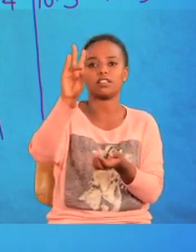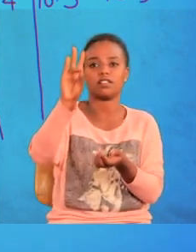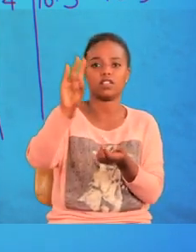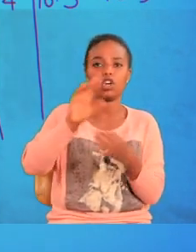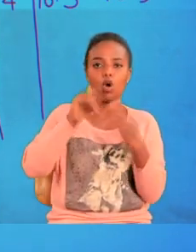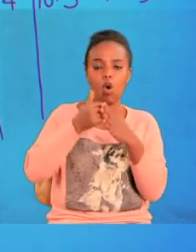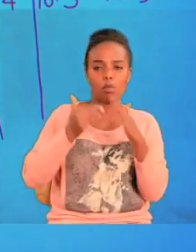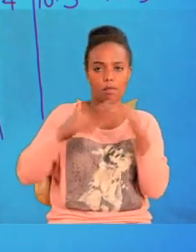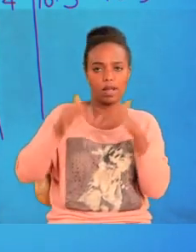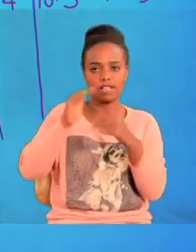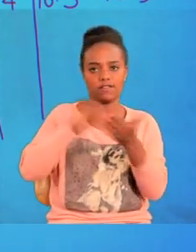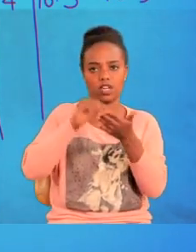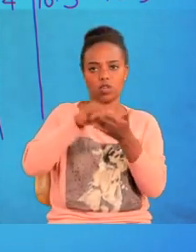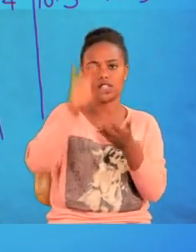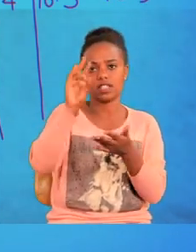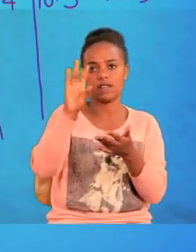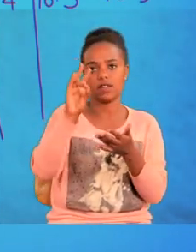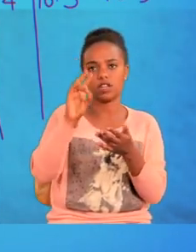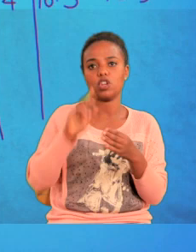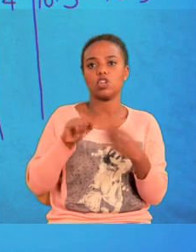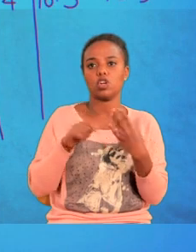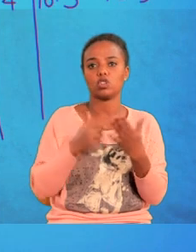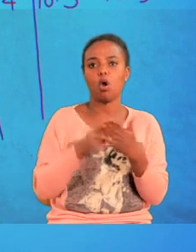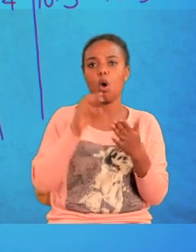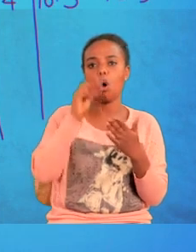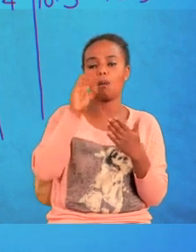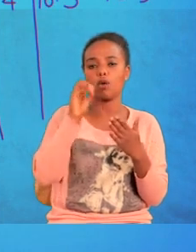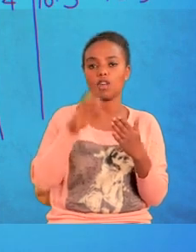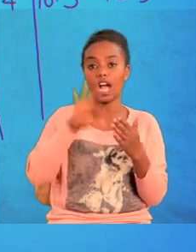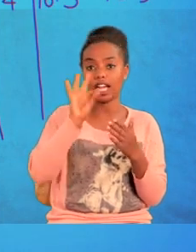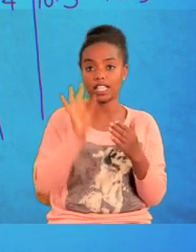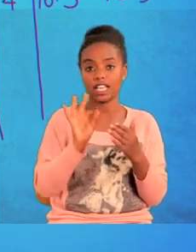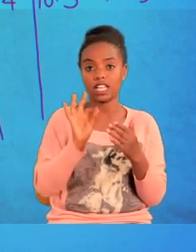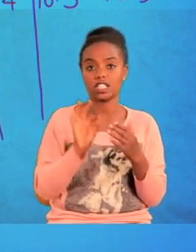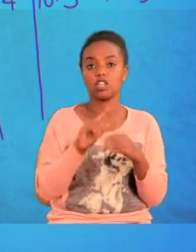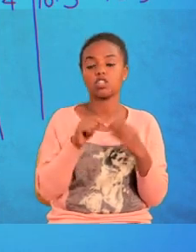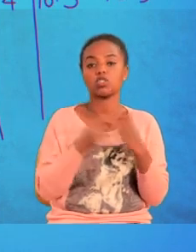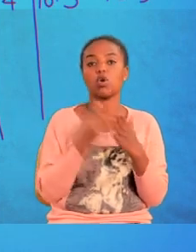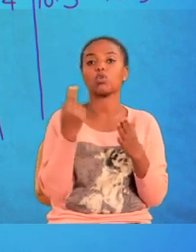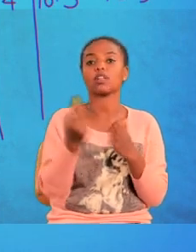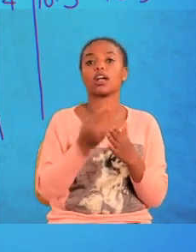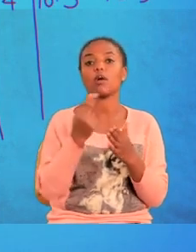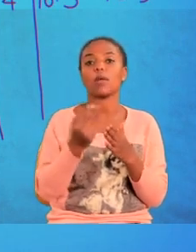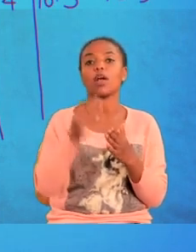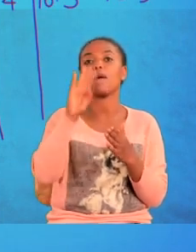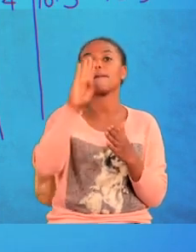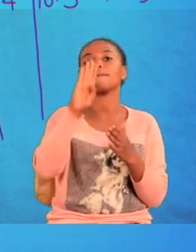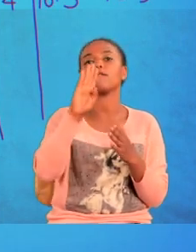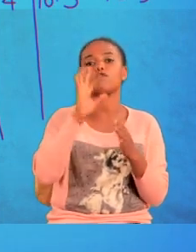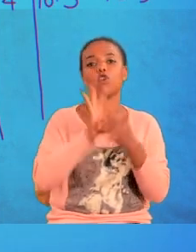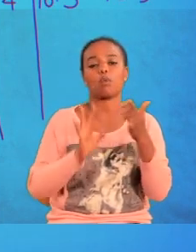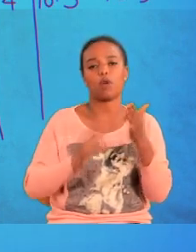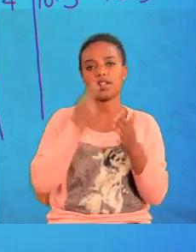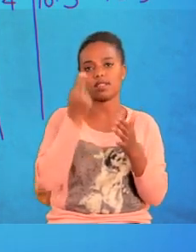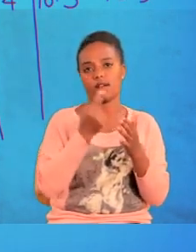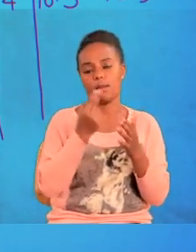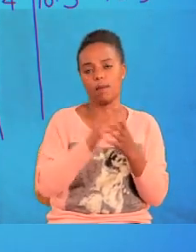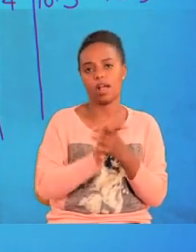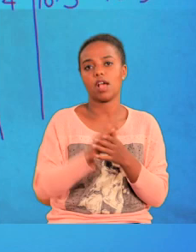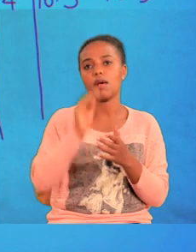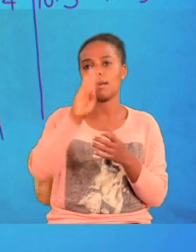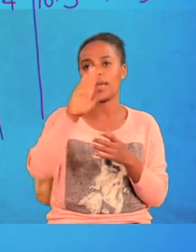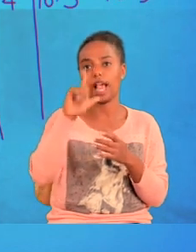finding the modal class, you will apply the formula. BL means it is the